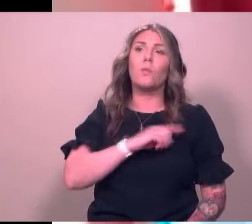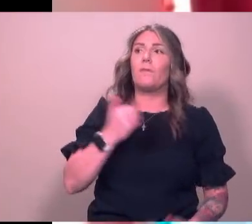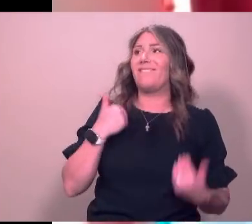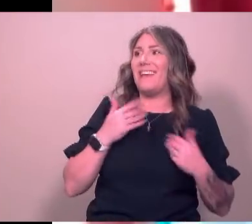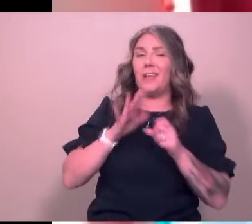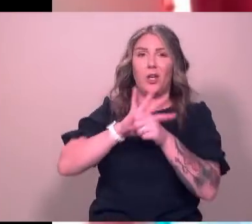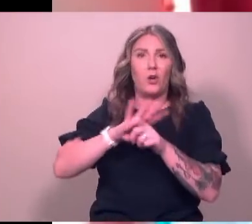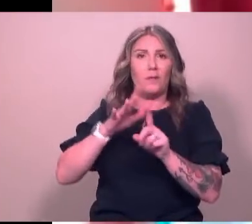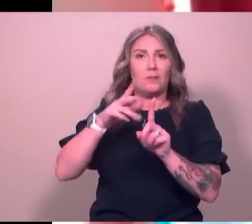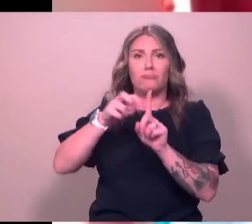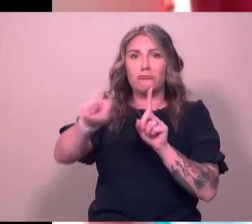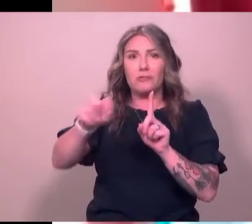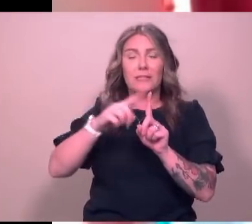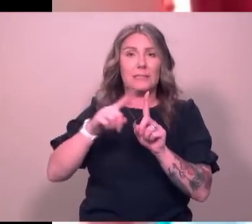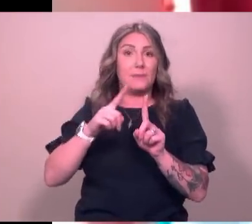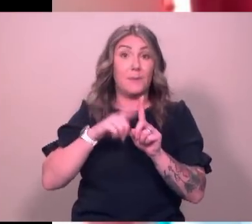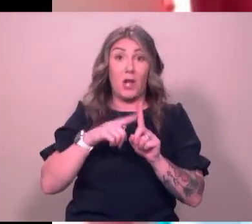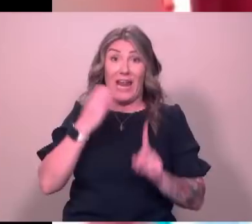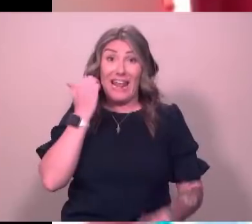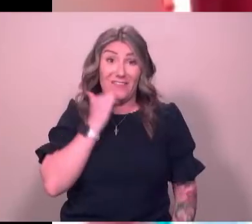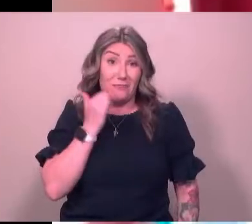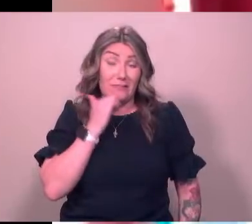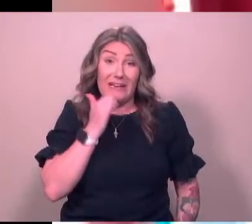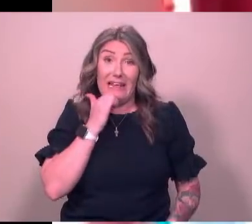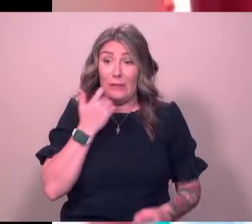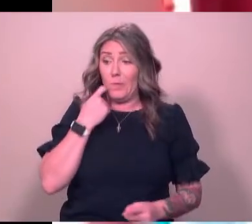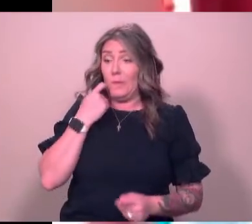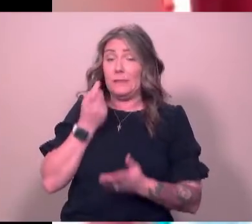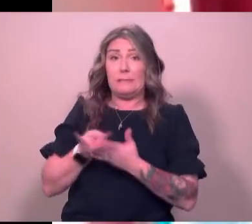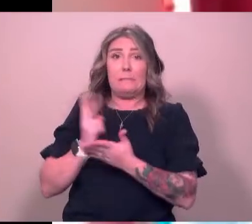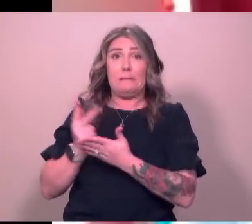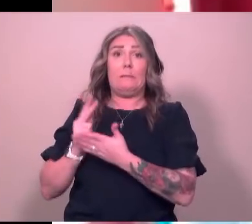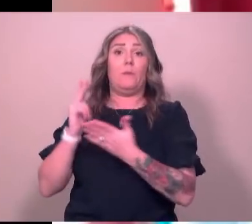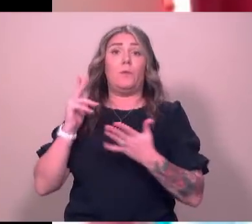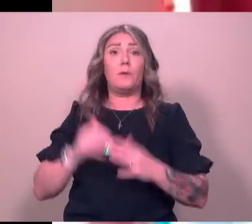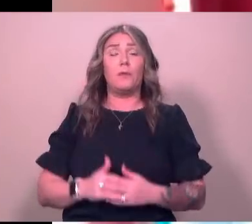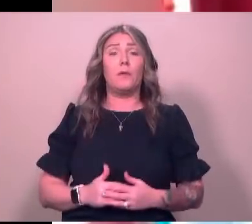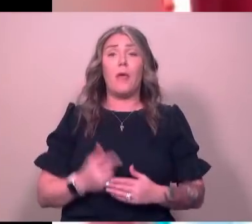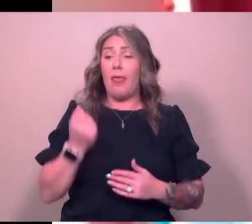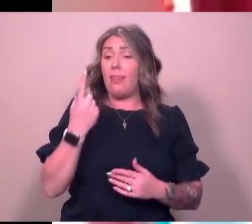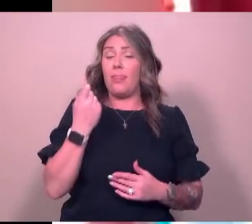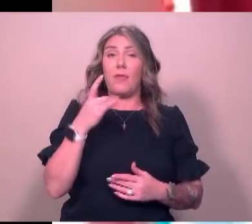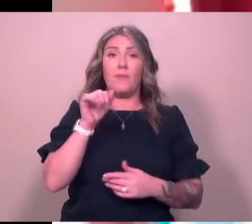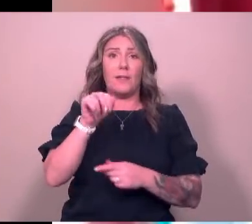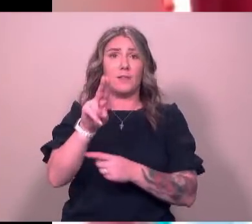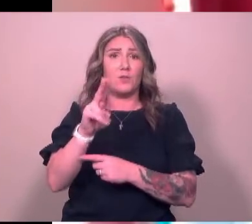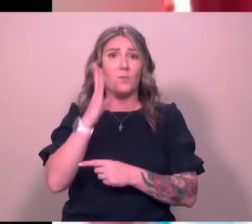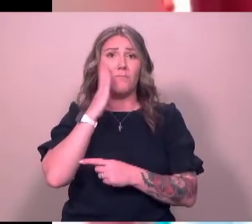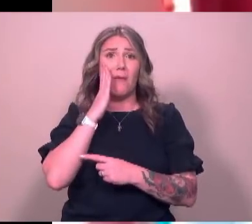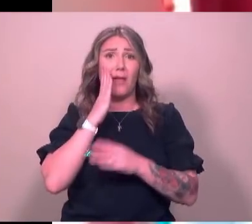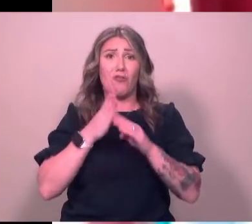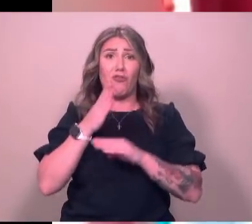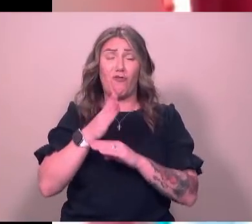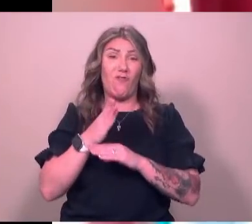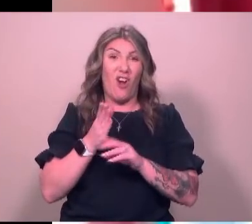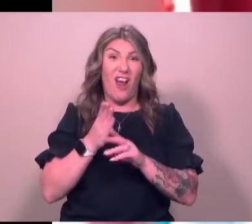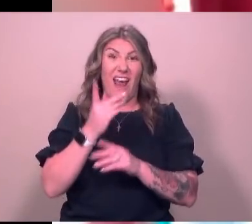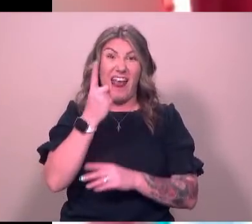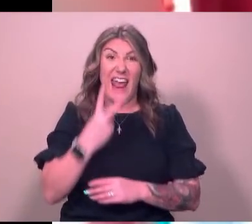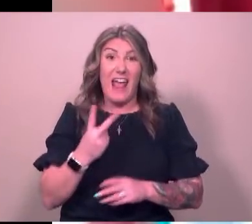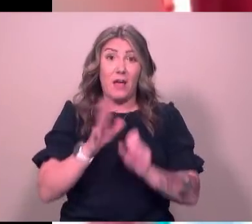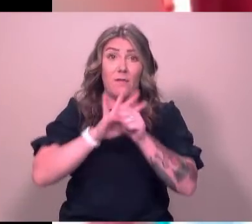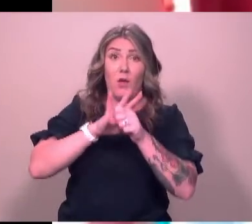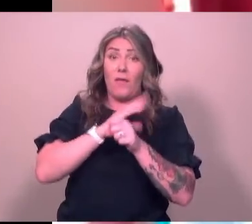transfers almost daily over the last few weeks. We have 11 ICU bed and over half of them are COVID, and they have